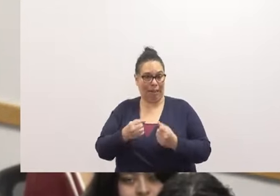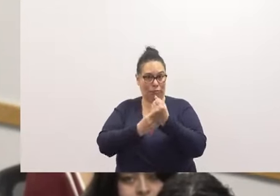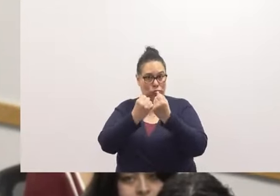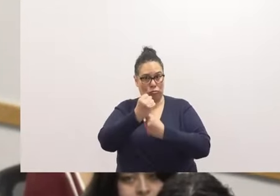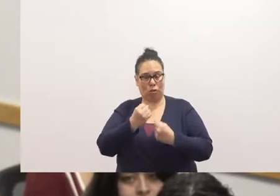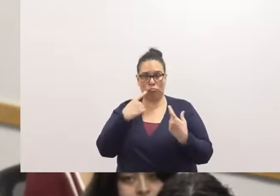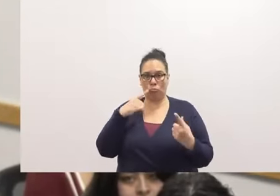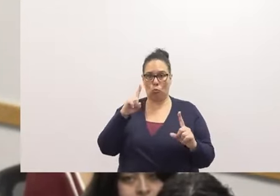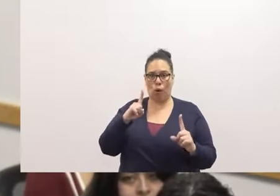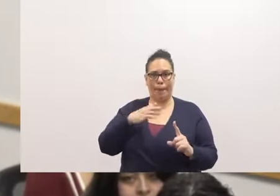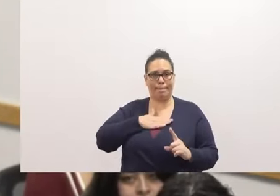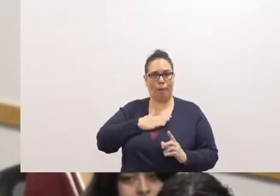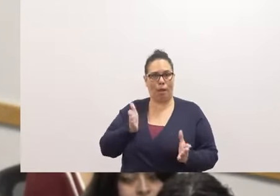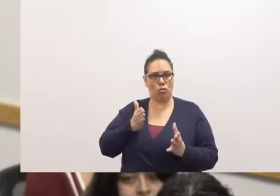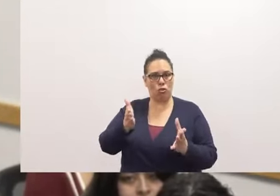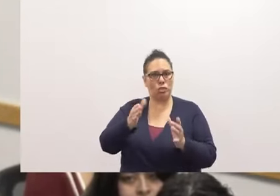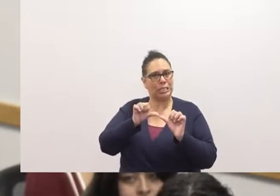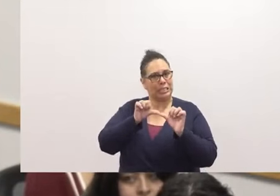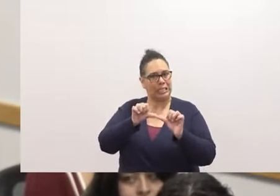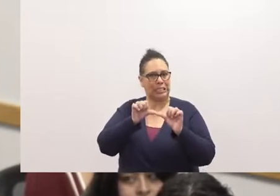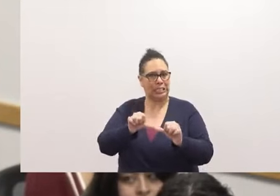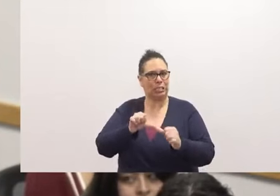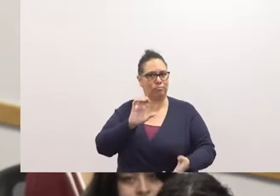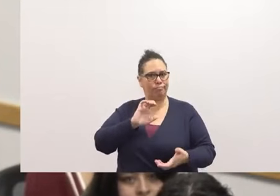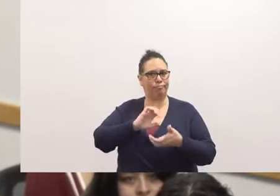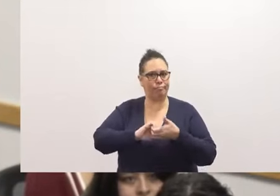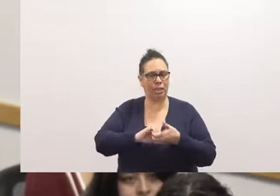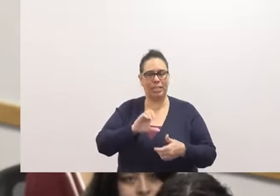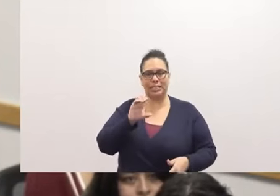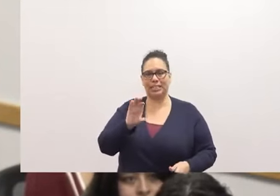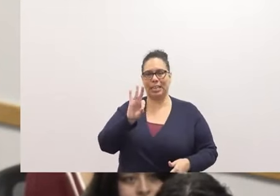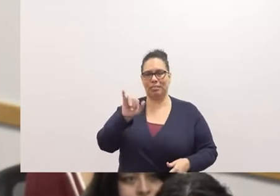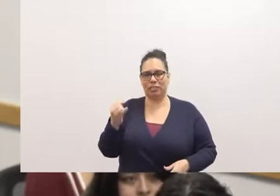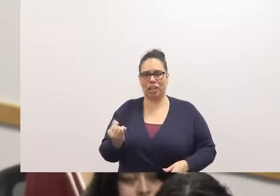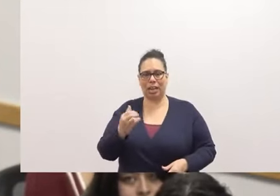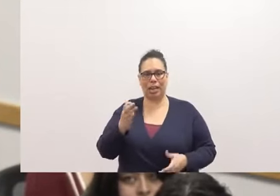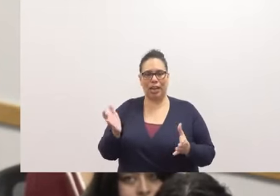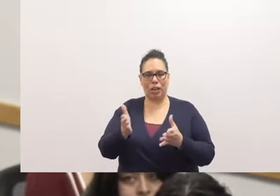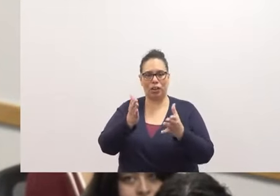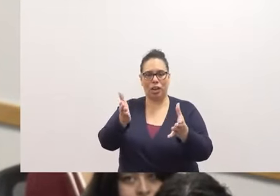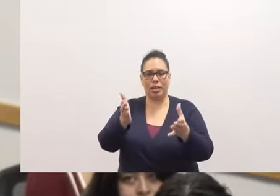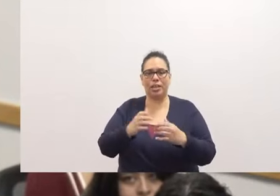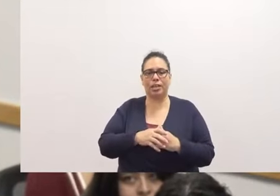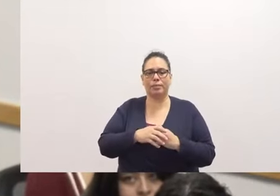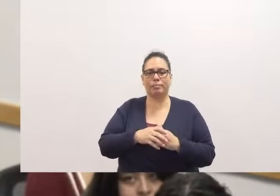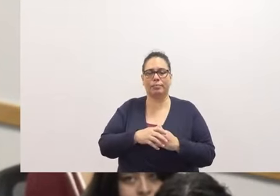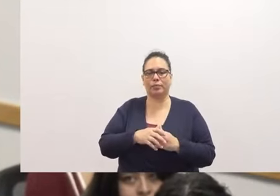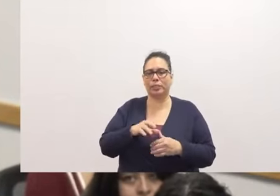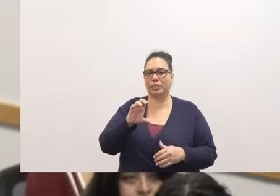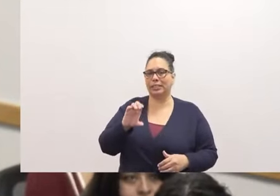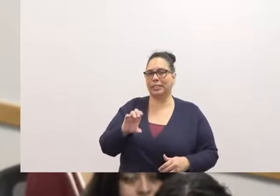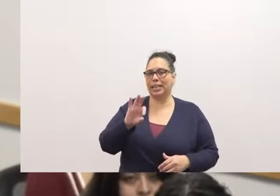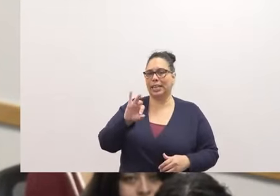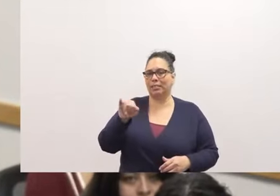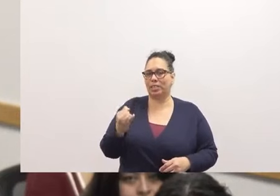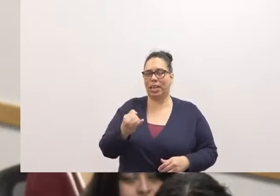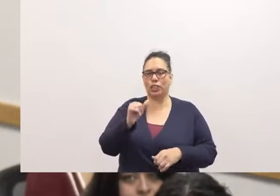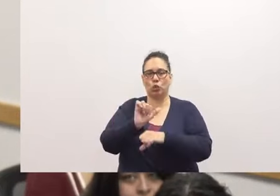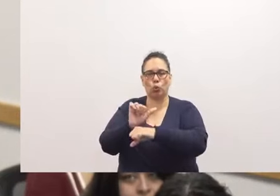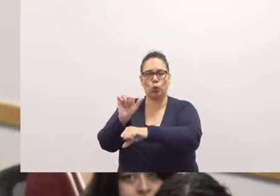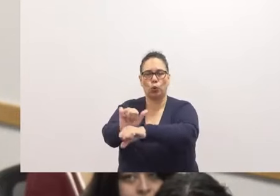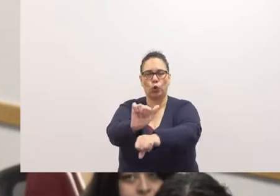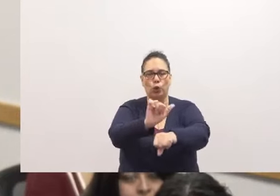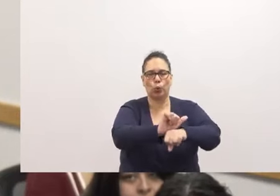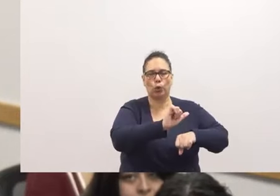My encouragement to the district is to continue their partnership with CFJ. And my encouragement to CFJ is to work at each site so